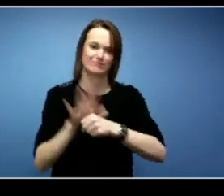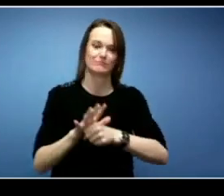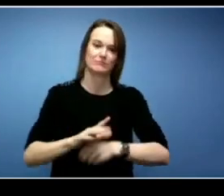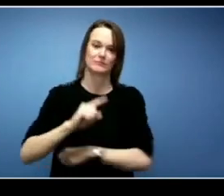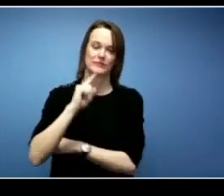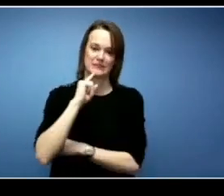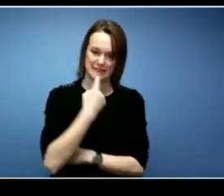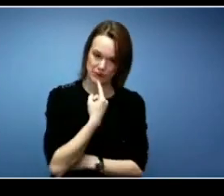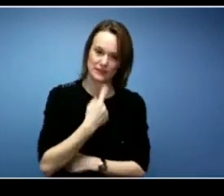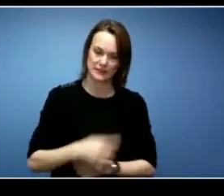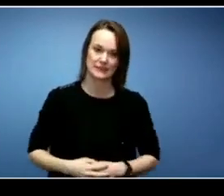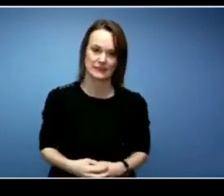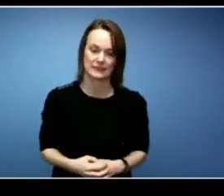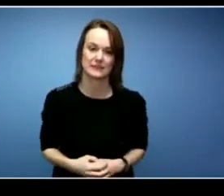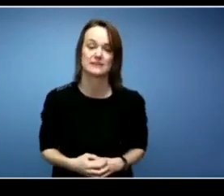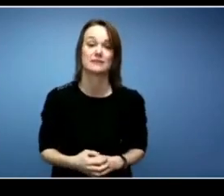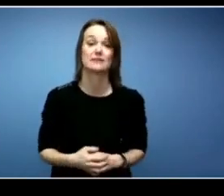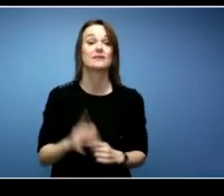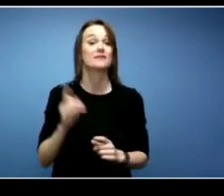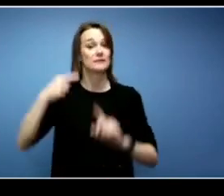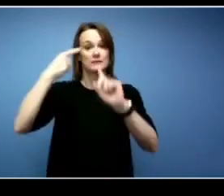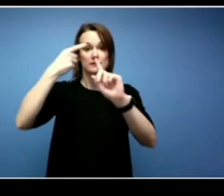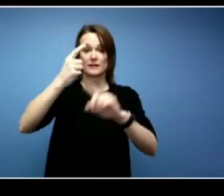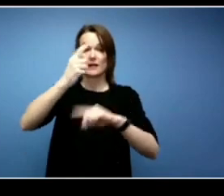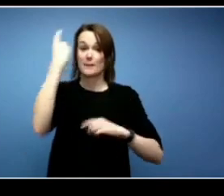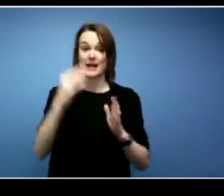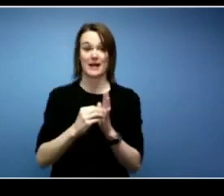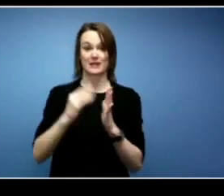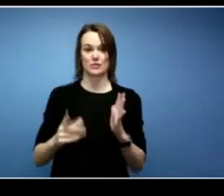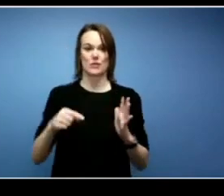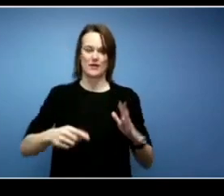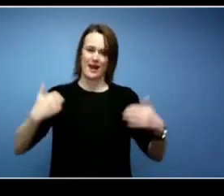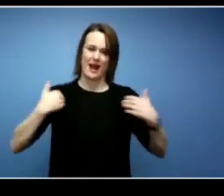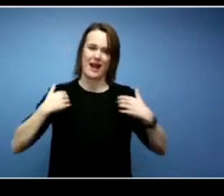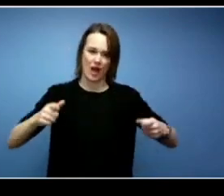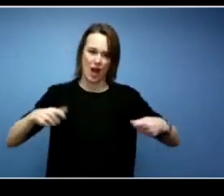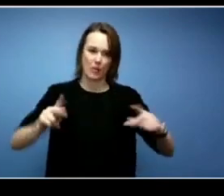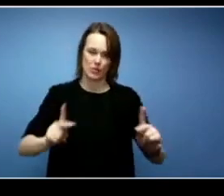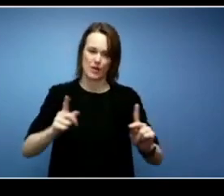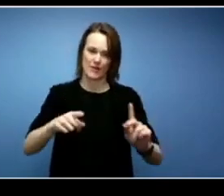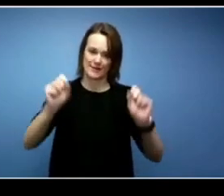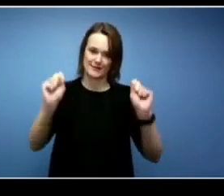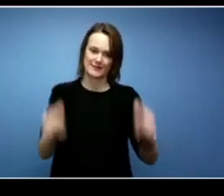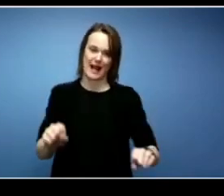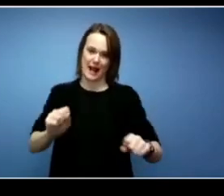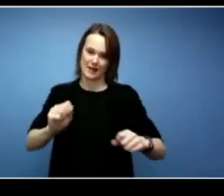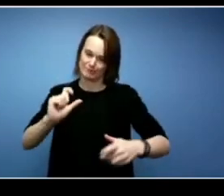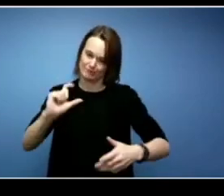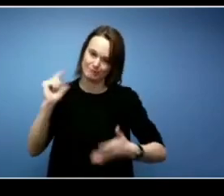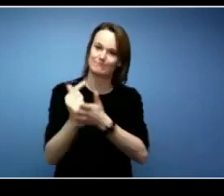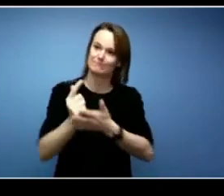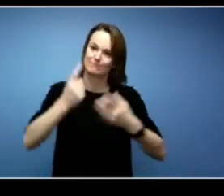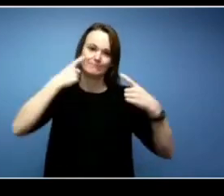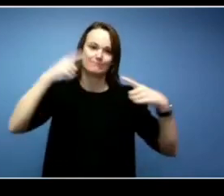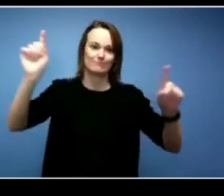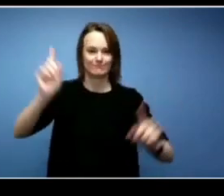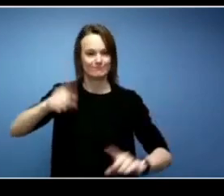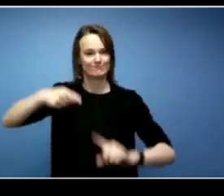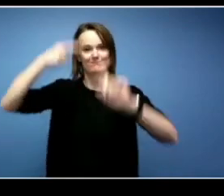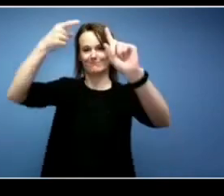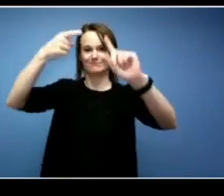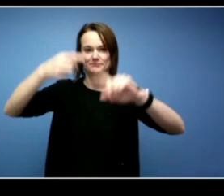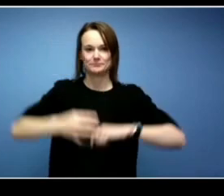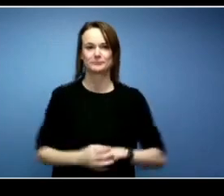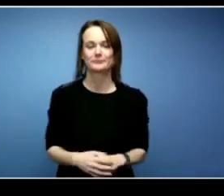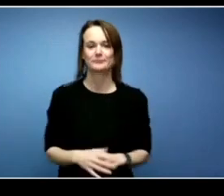Black students have the opportunity to excel here at NSCC. And just before I wrap up and hand the floor back to you, Ty, the province's